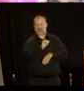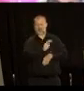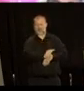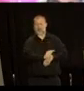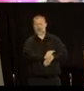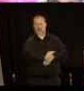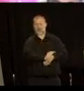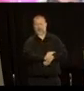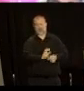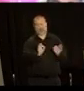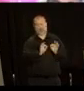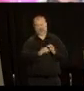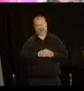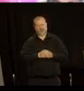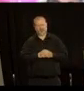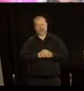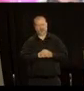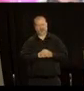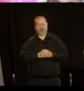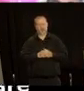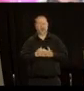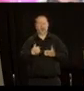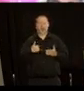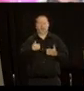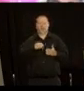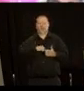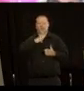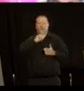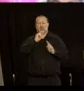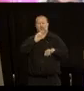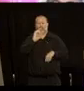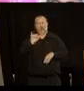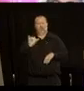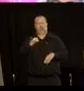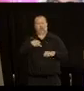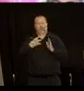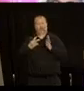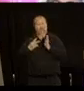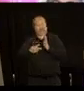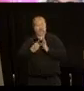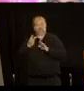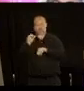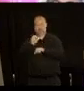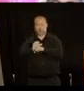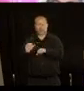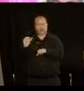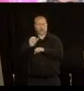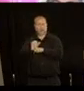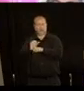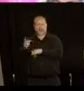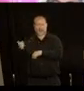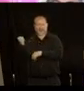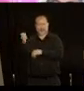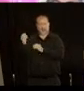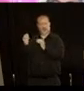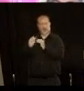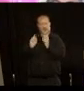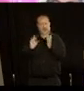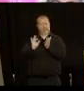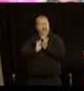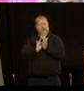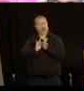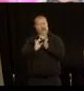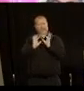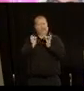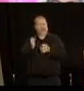their specific needs. And so I am so proud to report that we're doubling down our efforts on recruitment of more medical foster